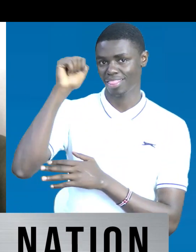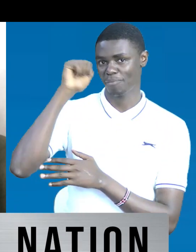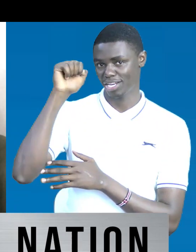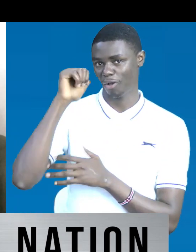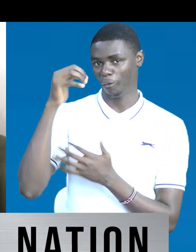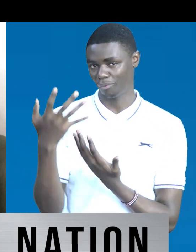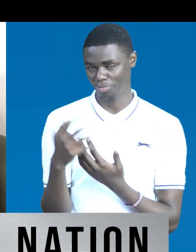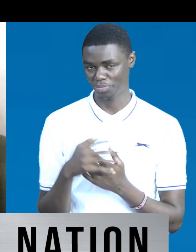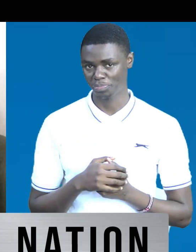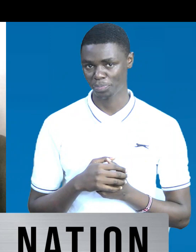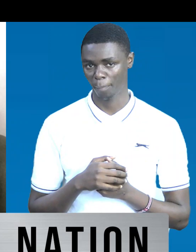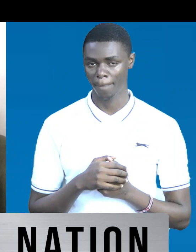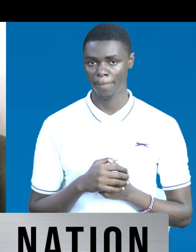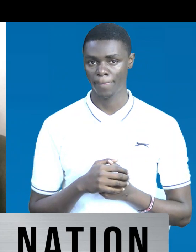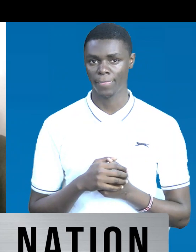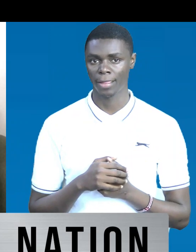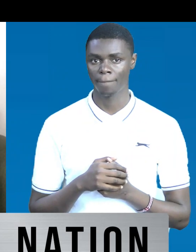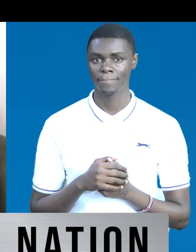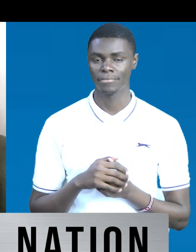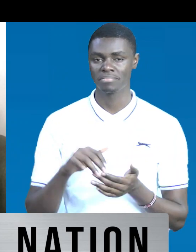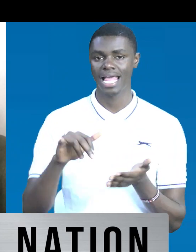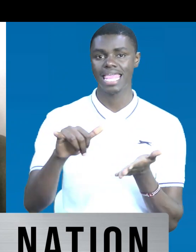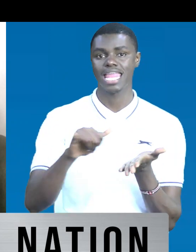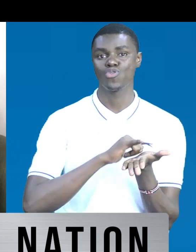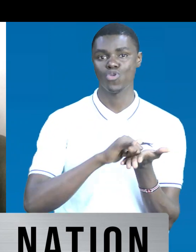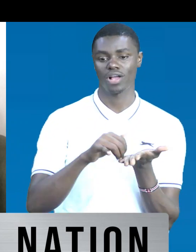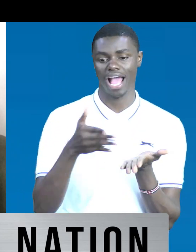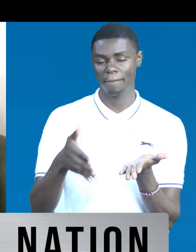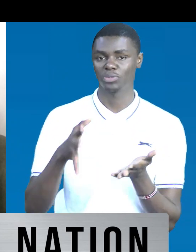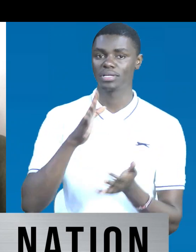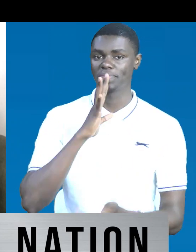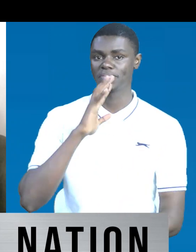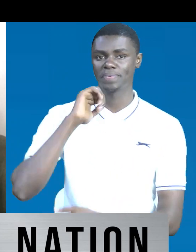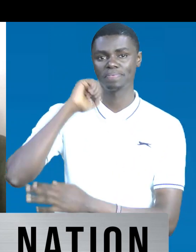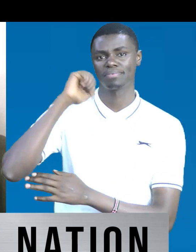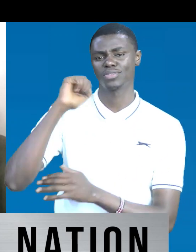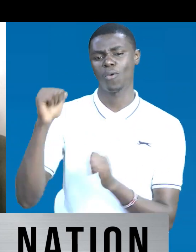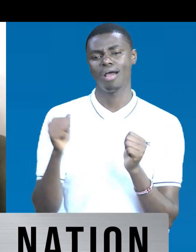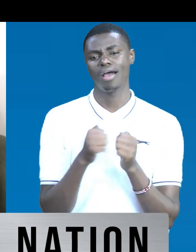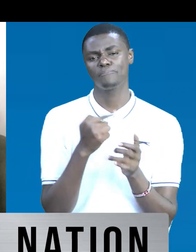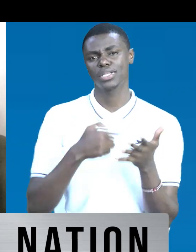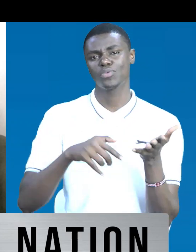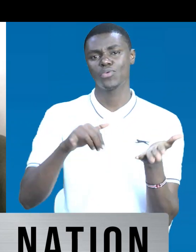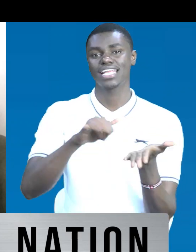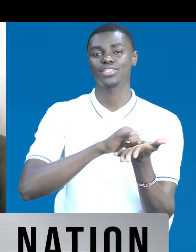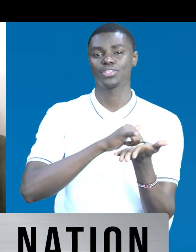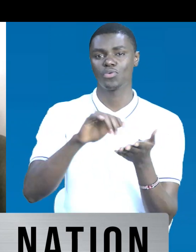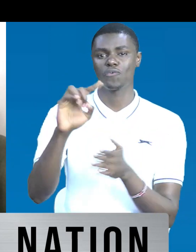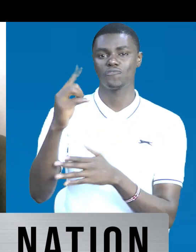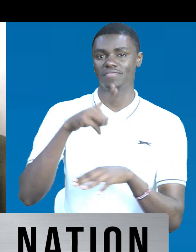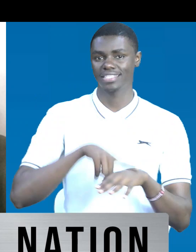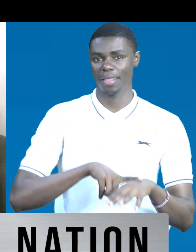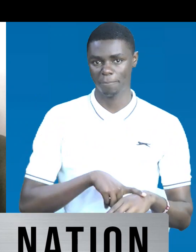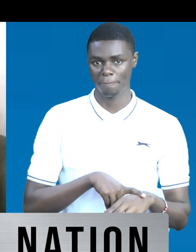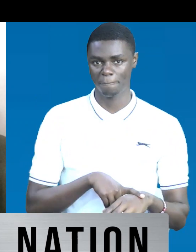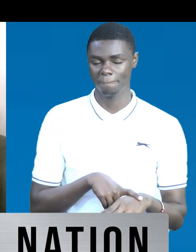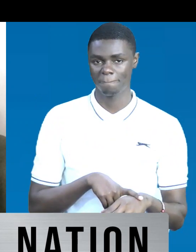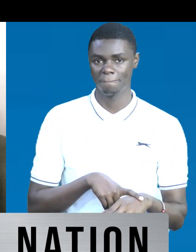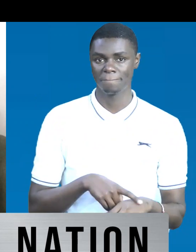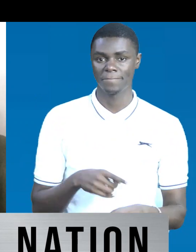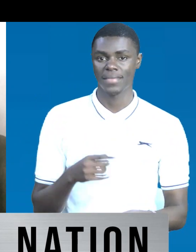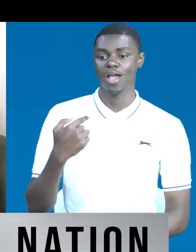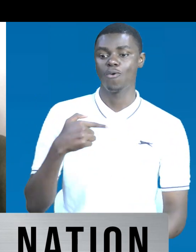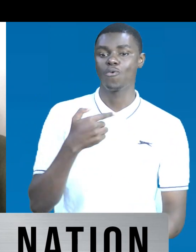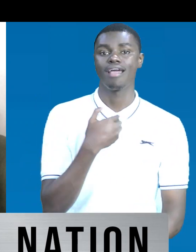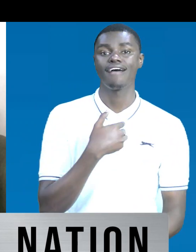angle. Yes. Yes. Hapa tunachapa siasa. What's happening? For the first time, we